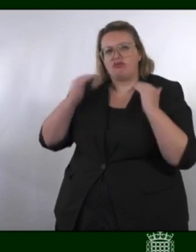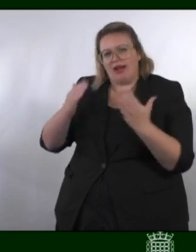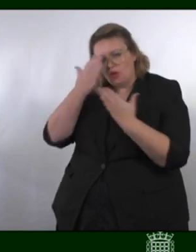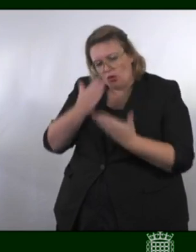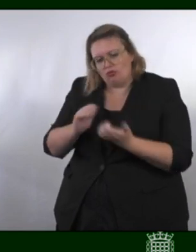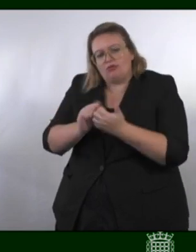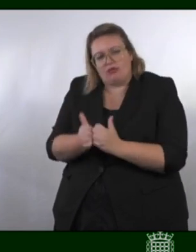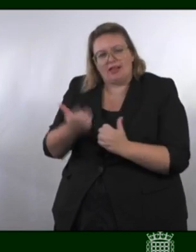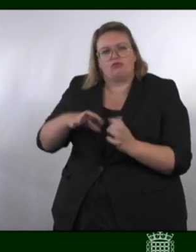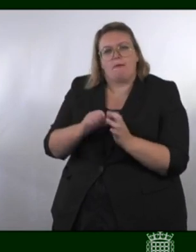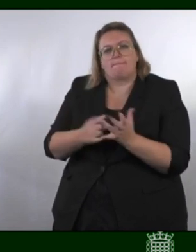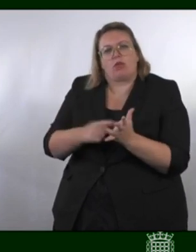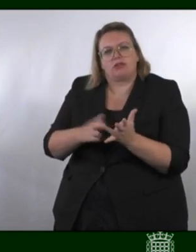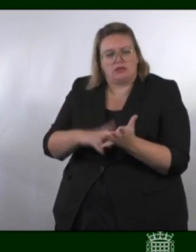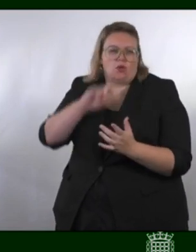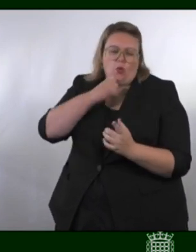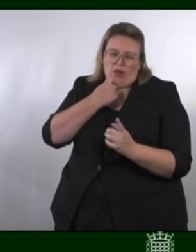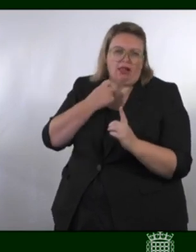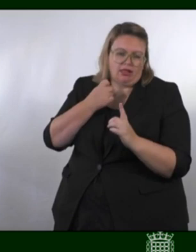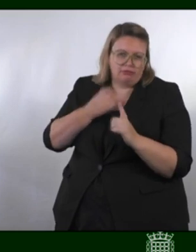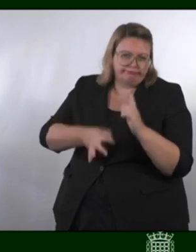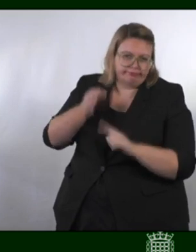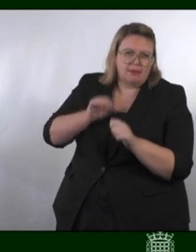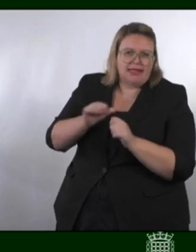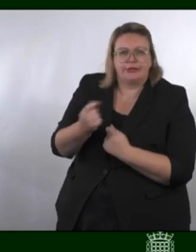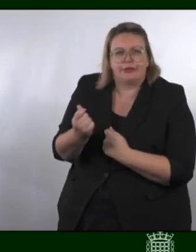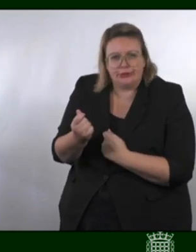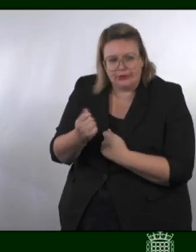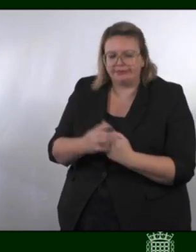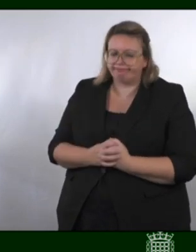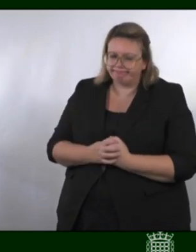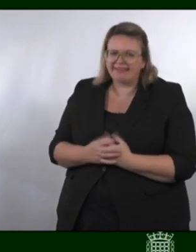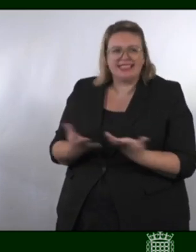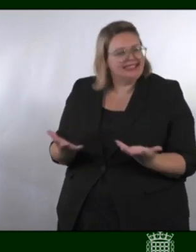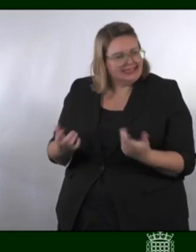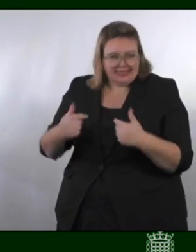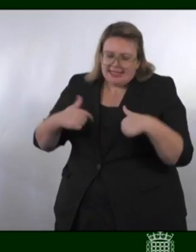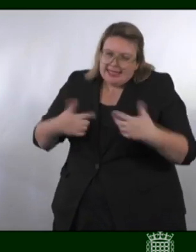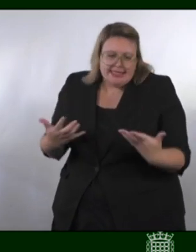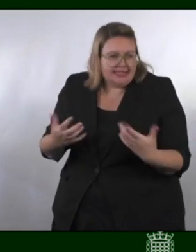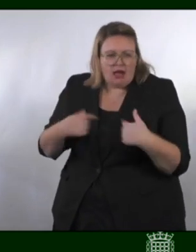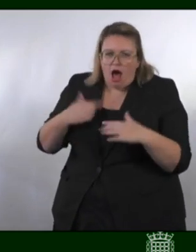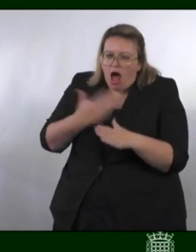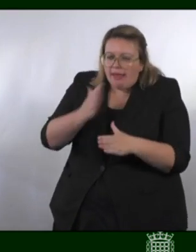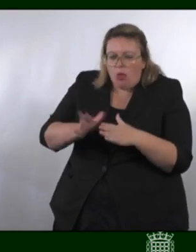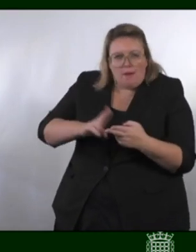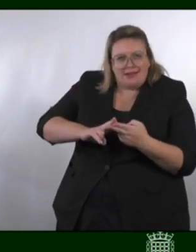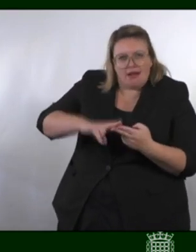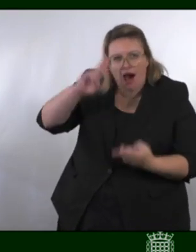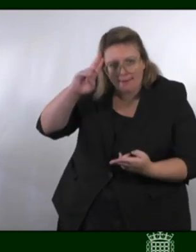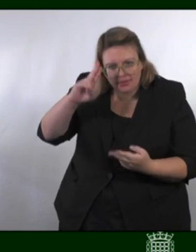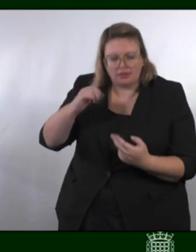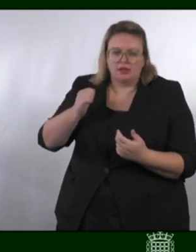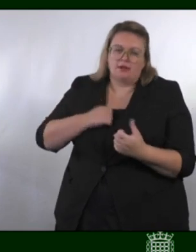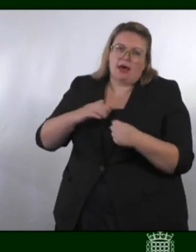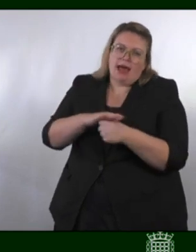9% contraction of the economy since March of this year. Unemployment has skyrocketed and joblessness in Haringey is